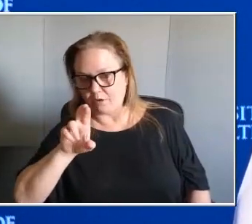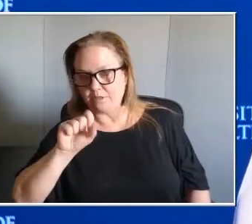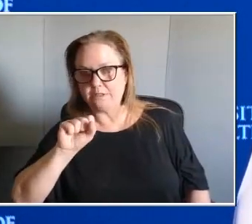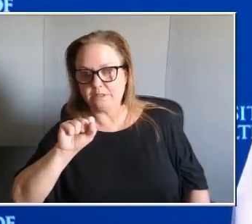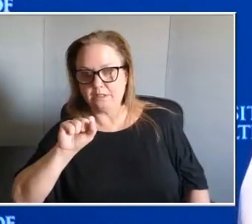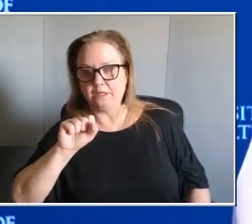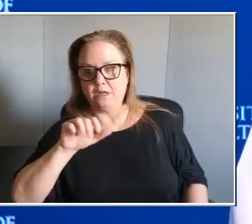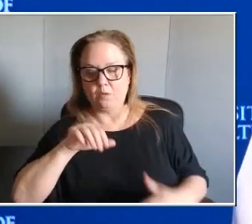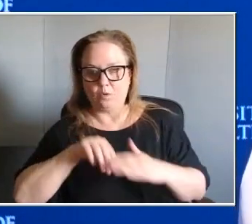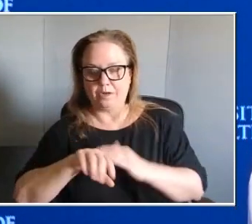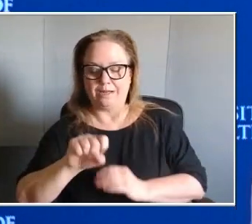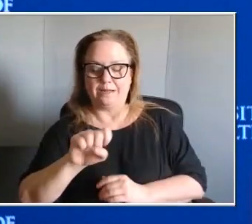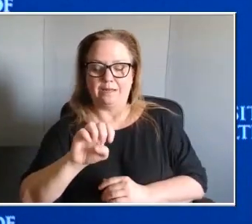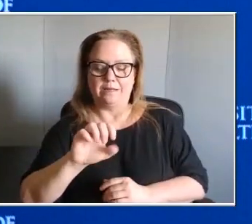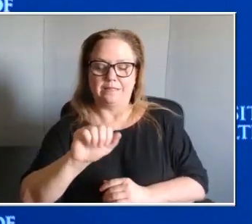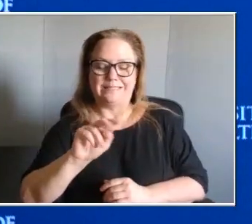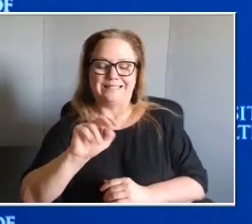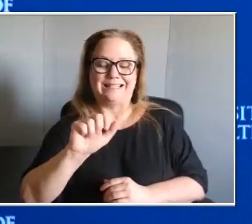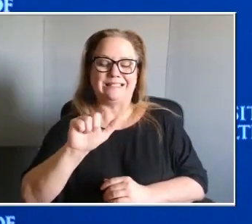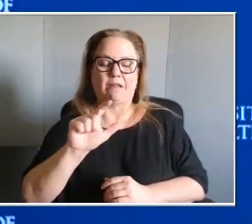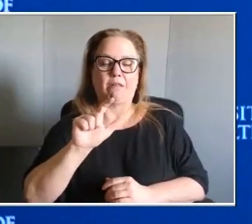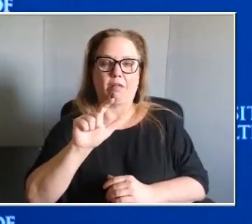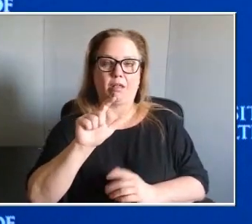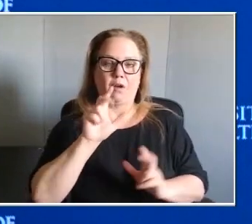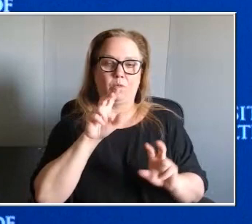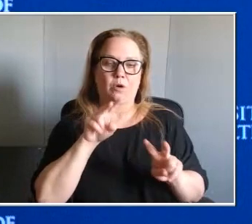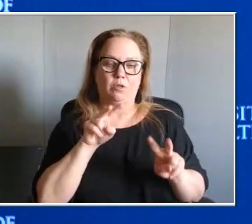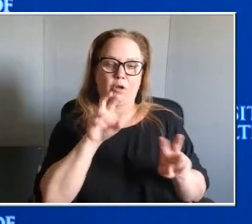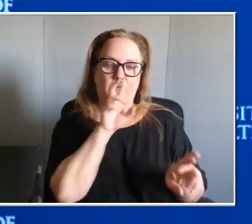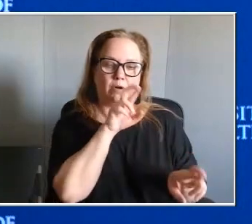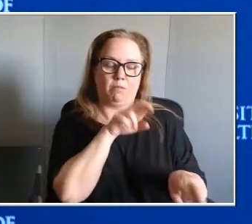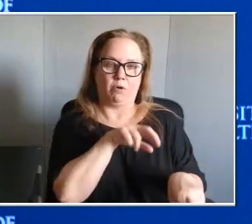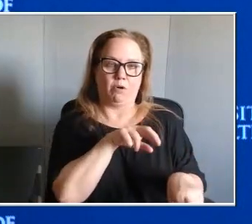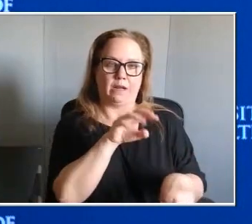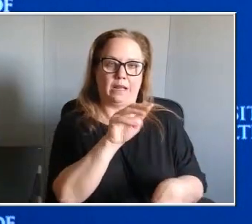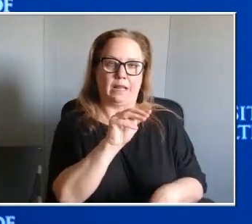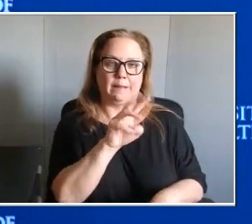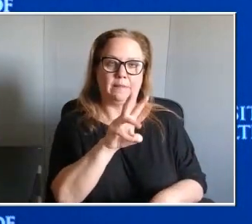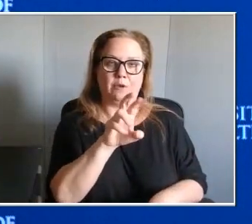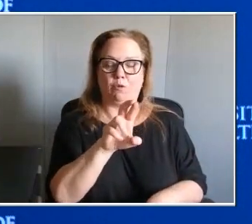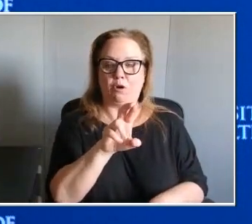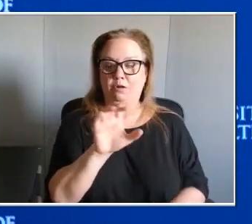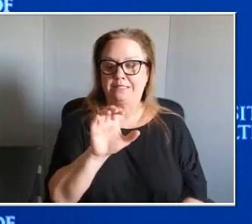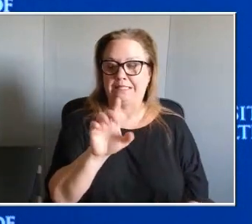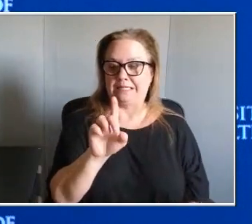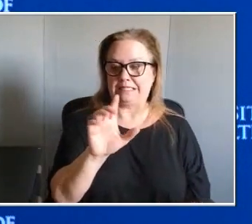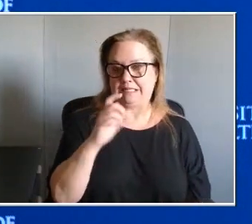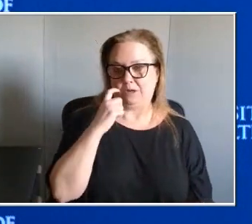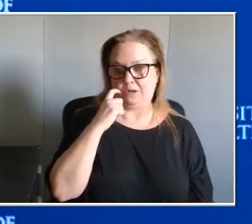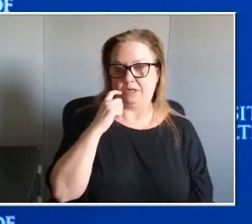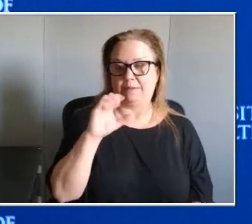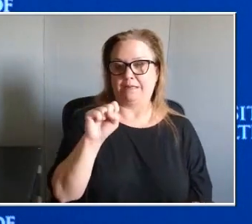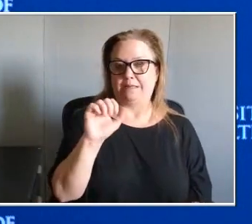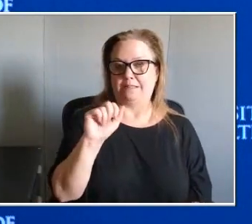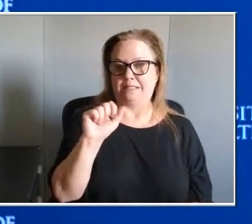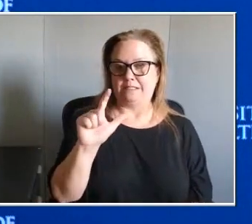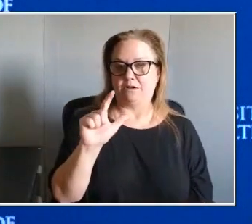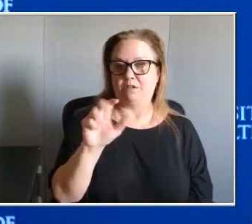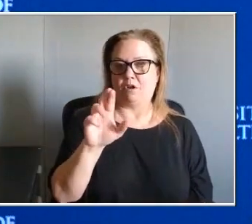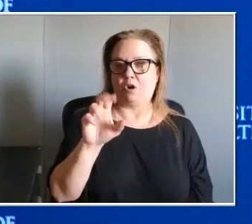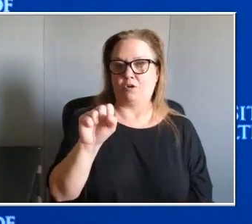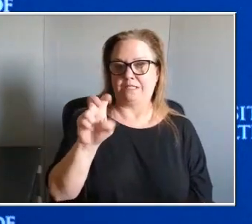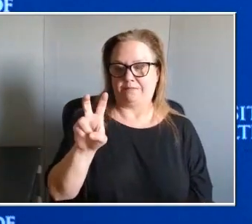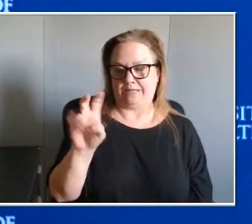a seasonality, and was just looking at a report, MMWR by CDC, talking about the seasonality of RSV. So even